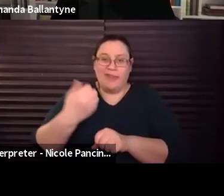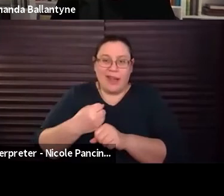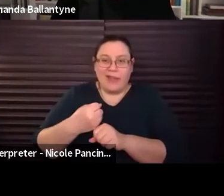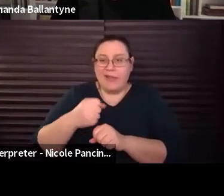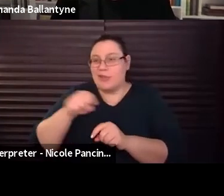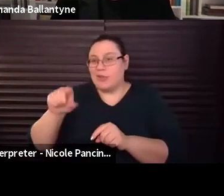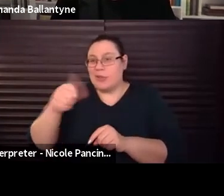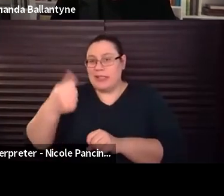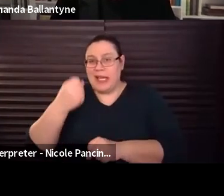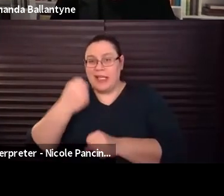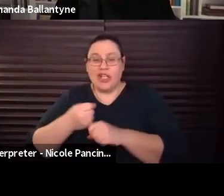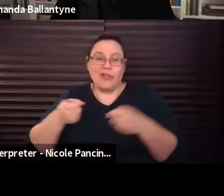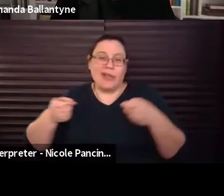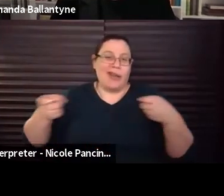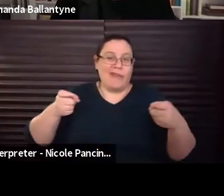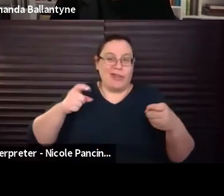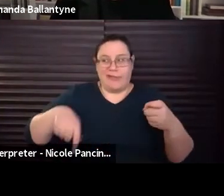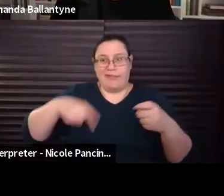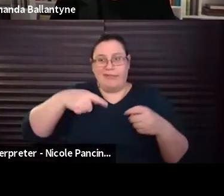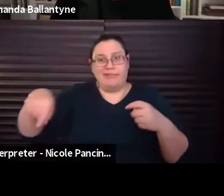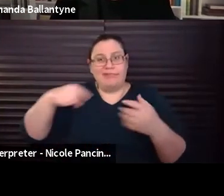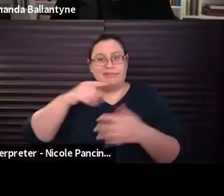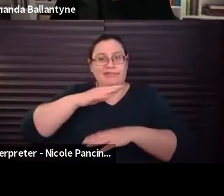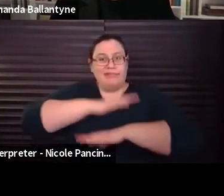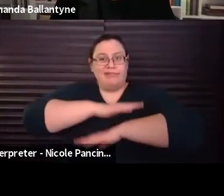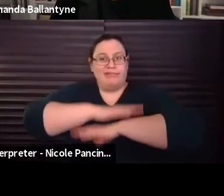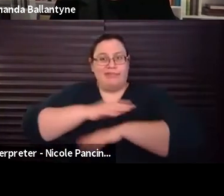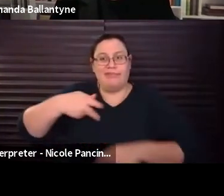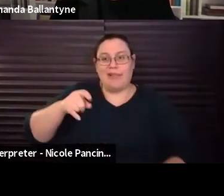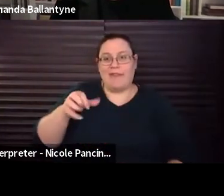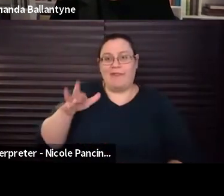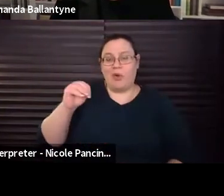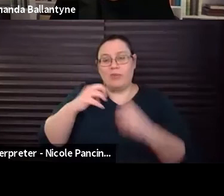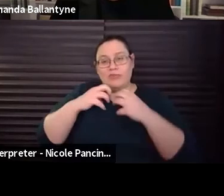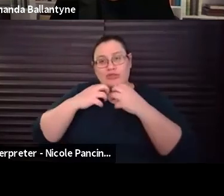the governance of these platforms in order to protect and preserve people's right to